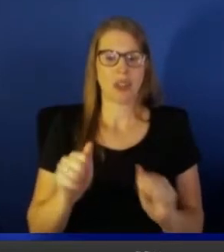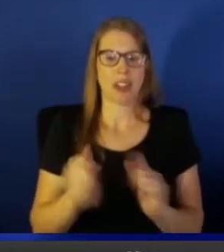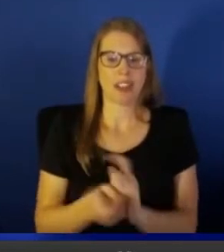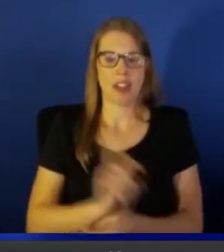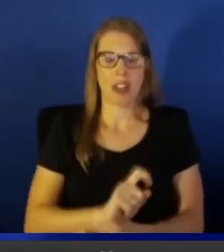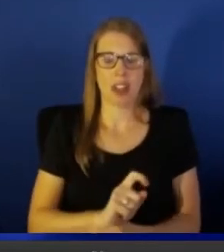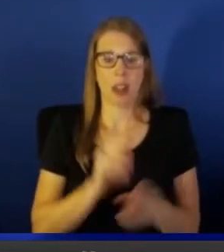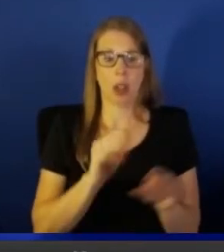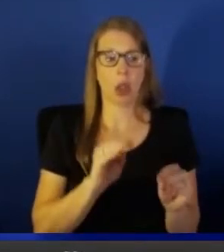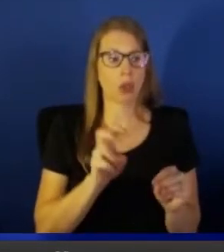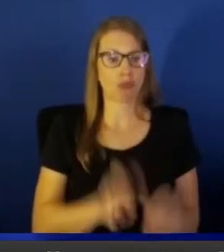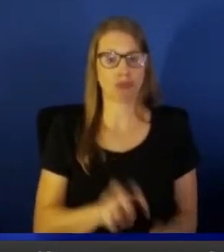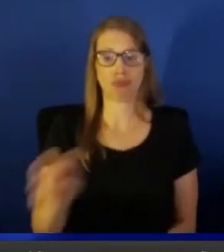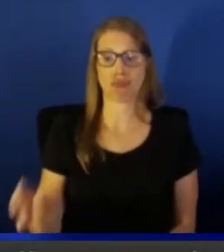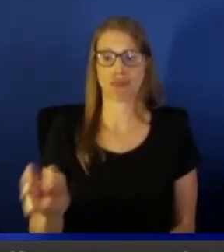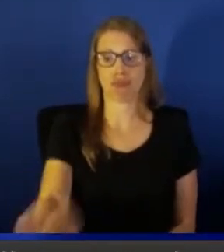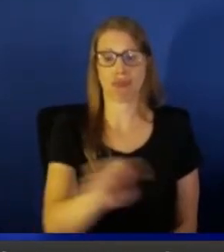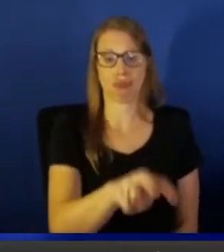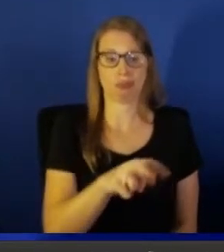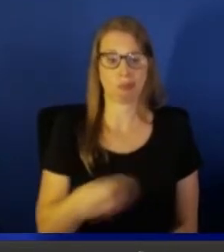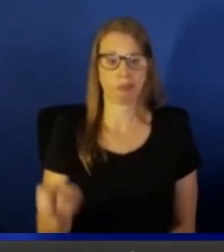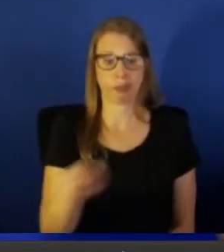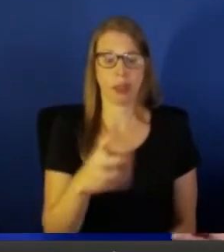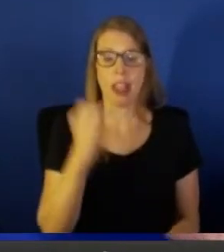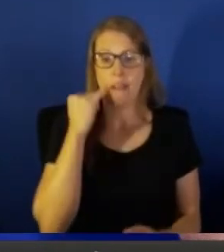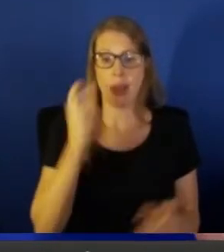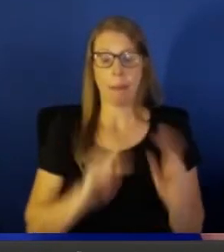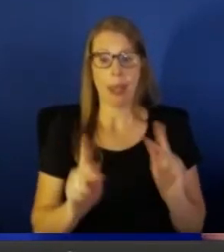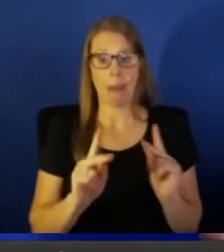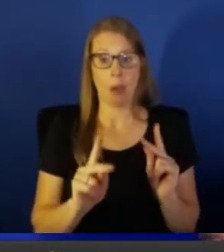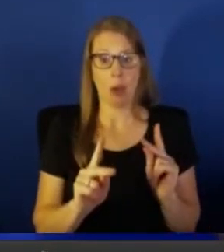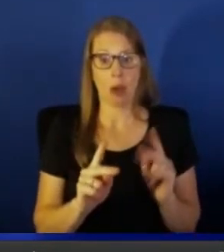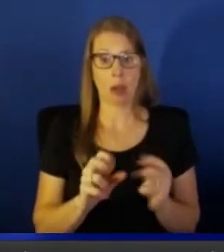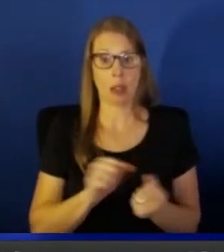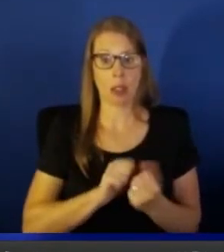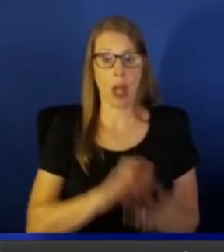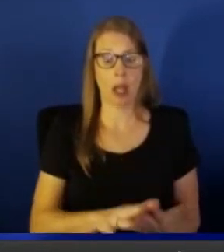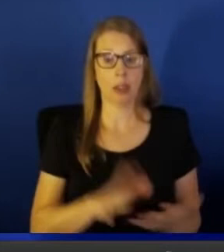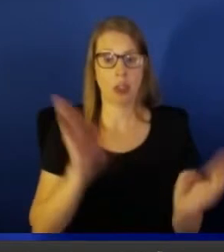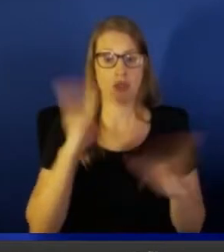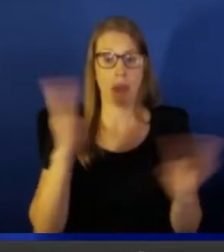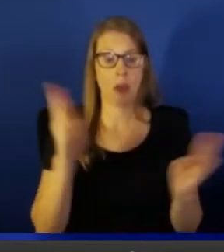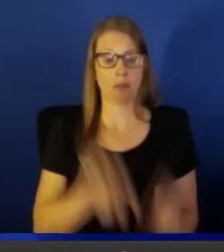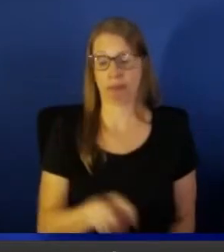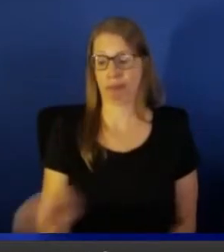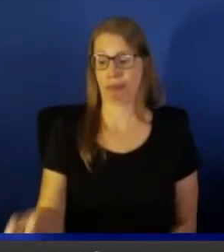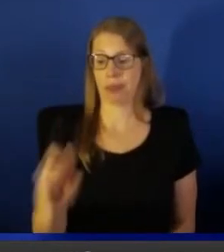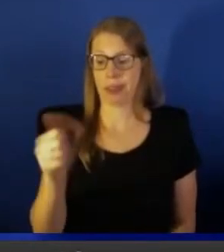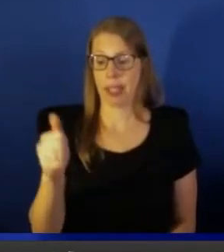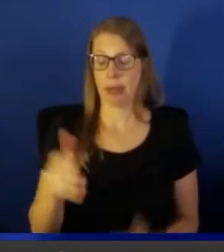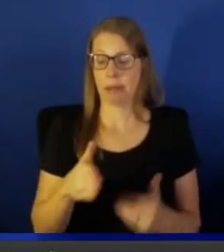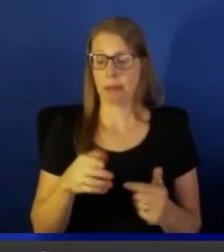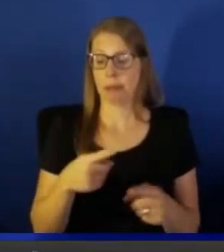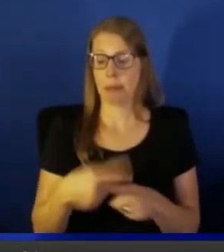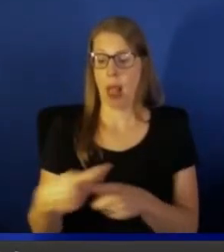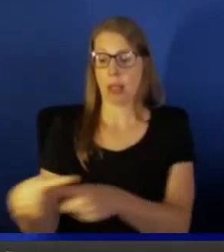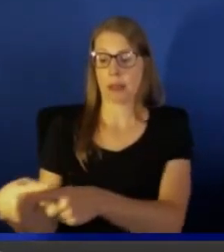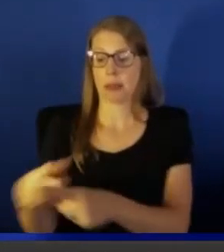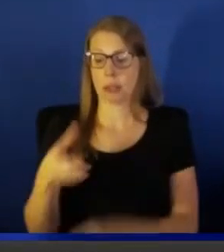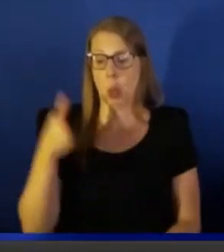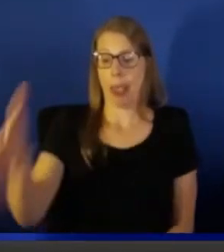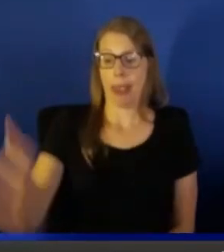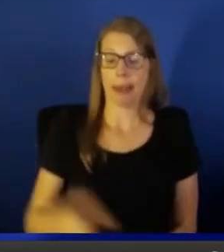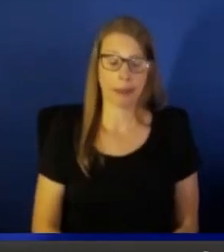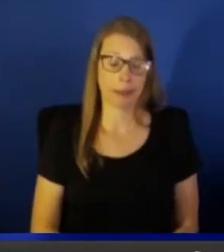to the other. So we said, you know, hey, if people are causing trouble here, we'll move them 10 blocks away. We are trying to fundamentally change that. One example, you know, let's